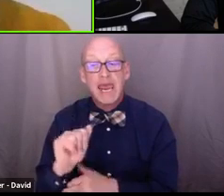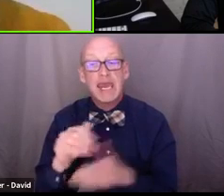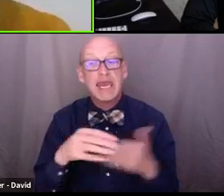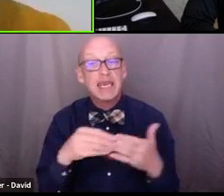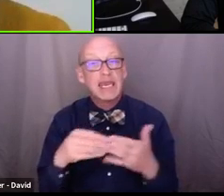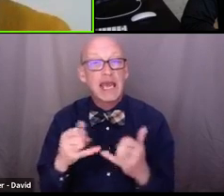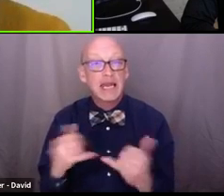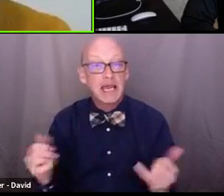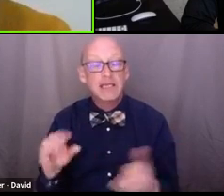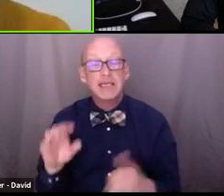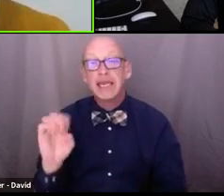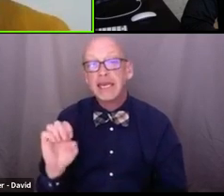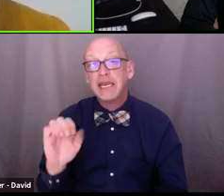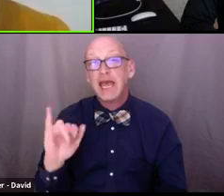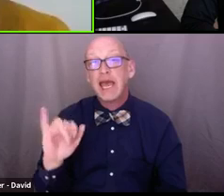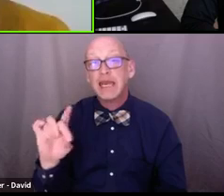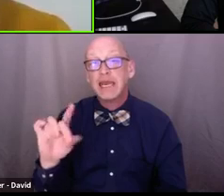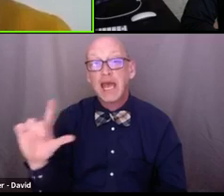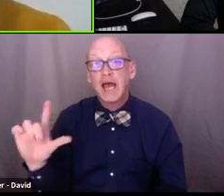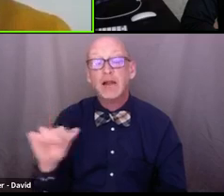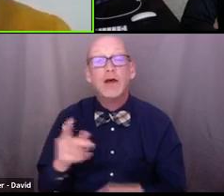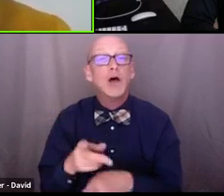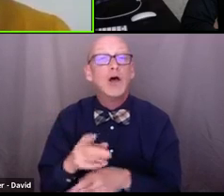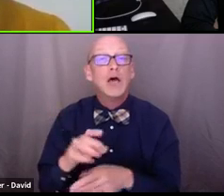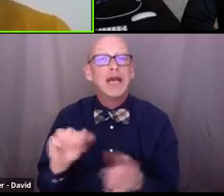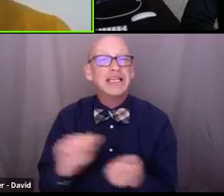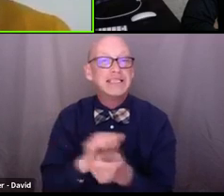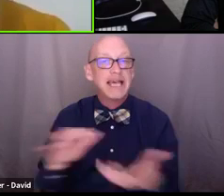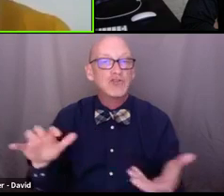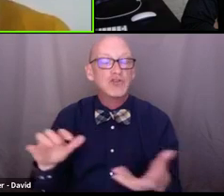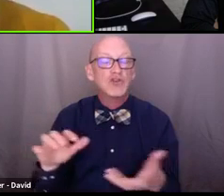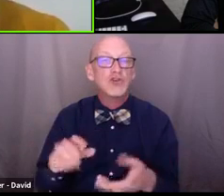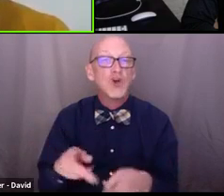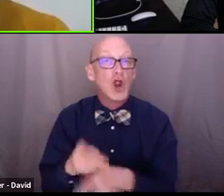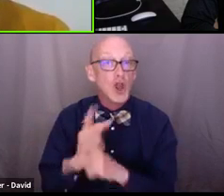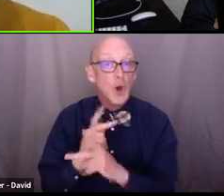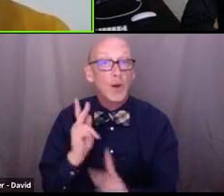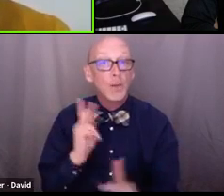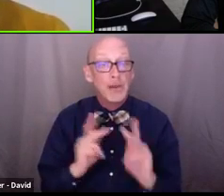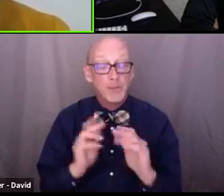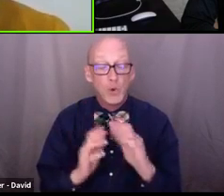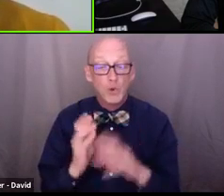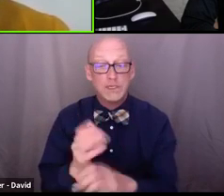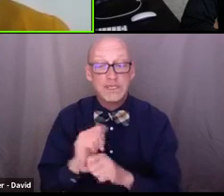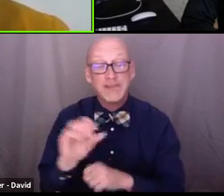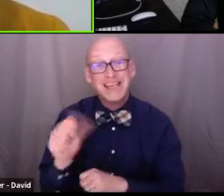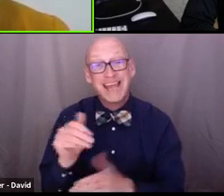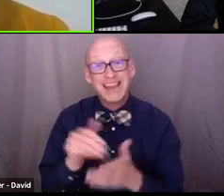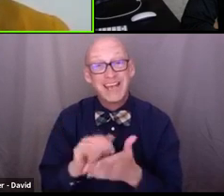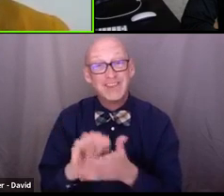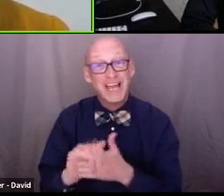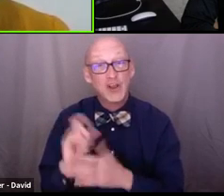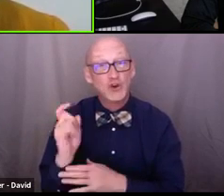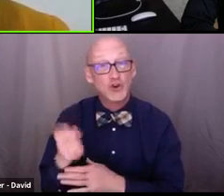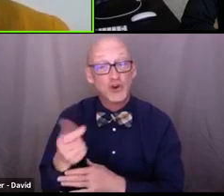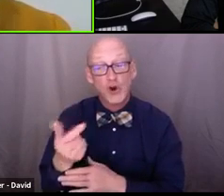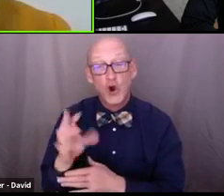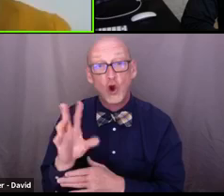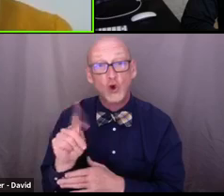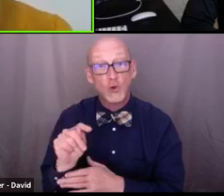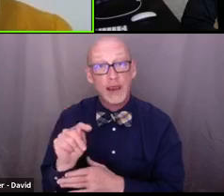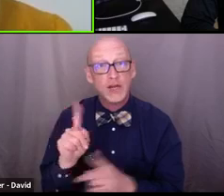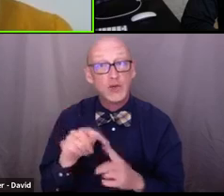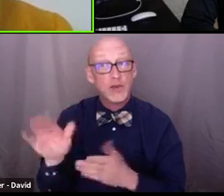The EIDL, which was a disaster loan, people were receiving $10,000 grants just in their account.